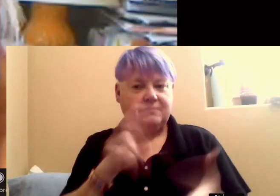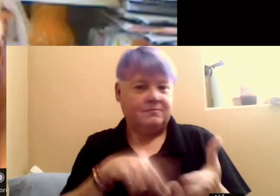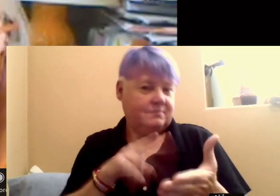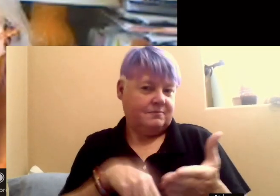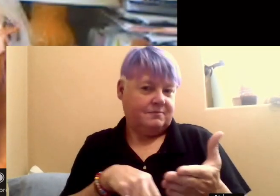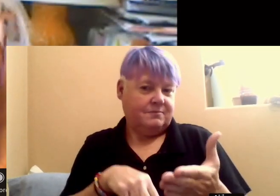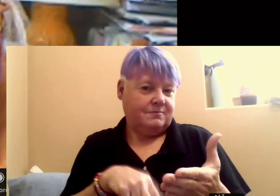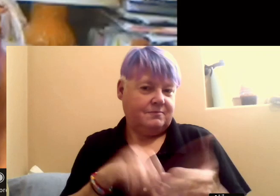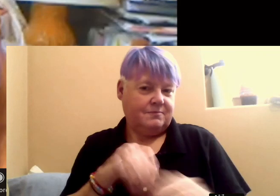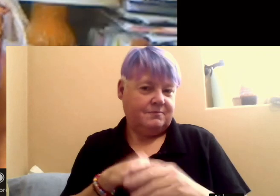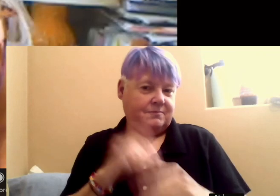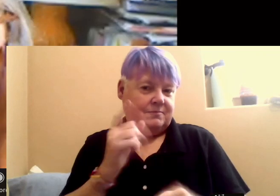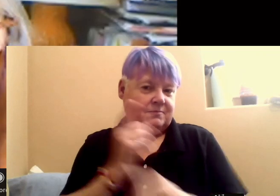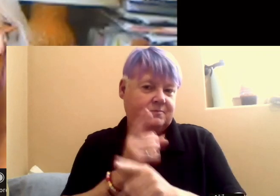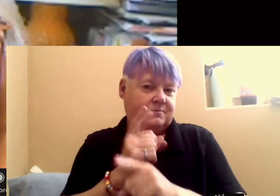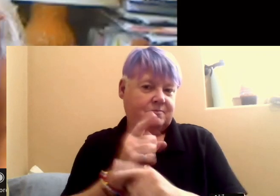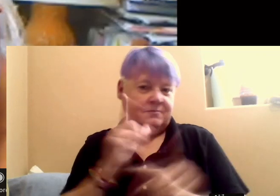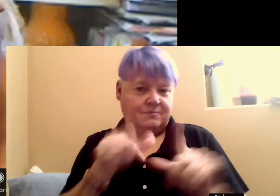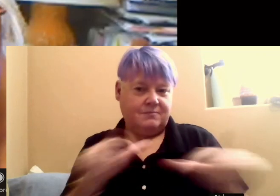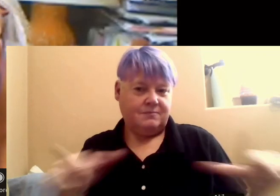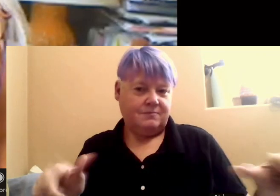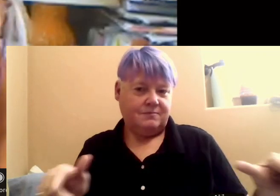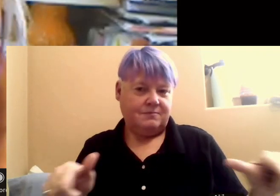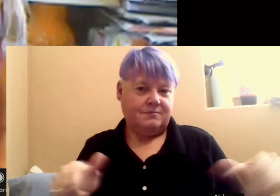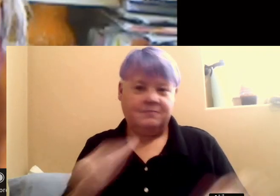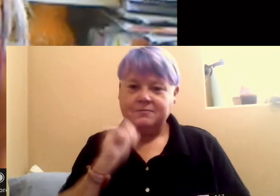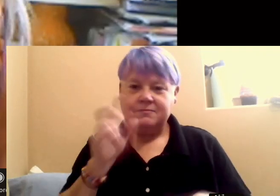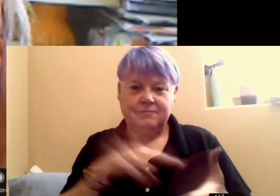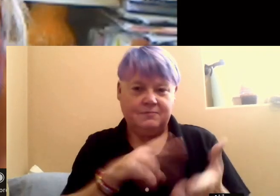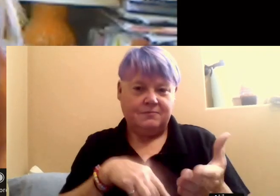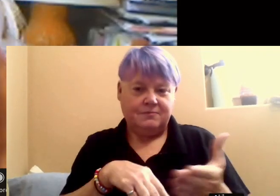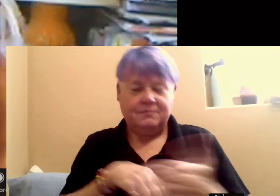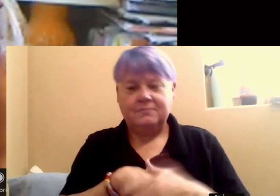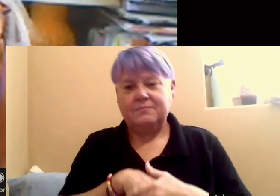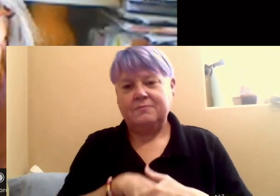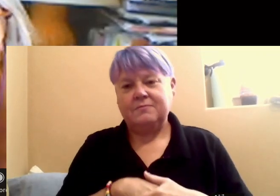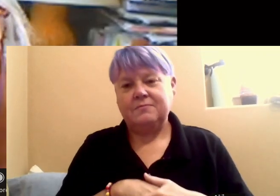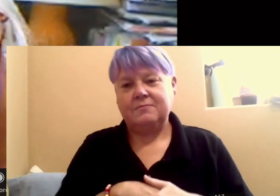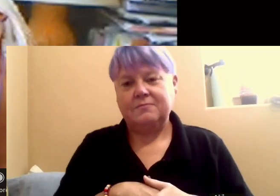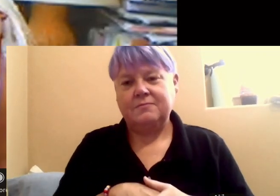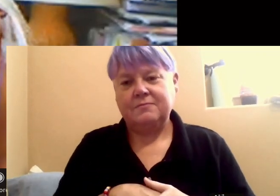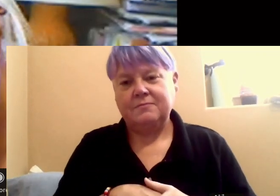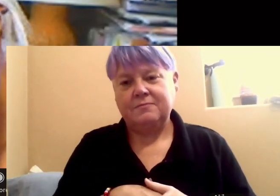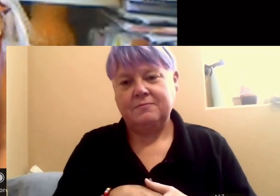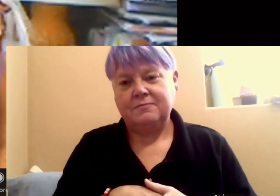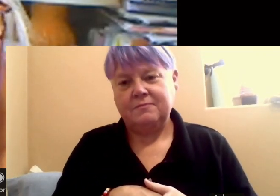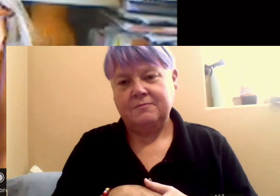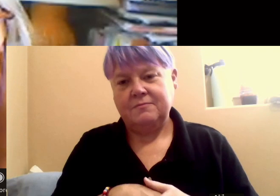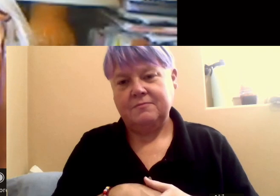either. So I'm not going to read it. But in any case, we're right at the beginning here.